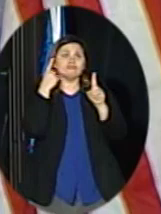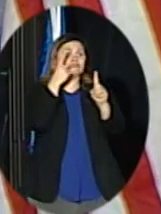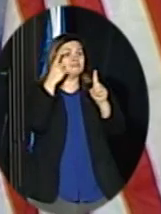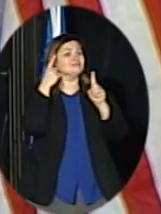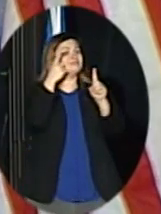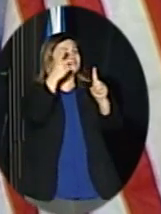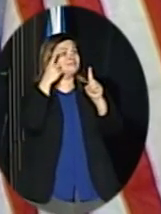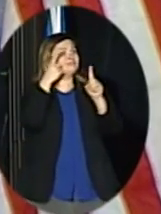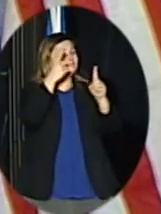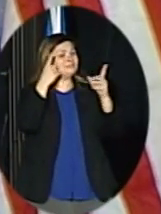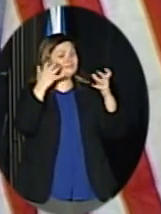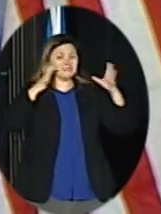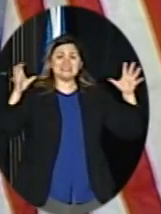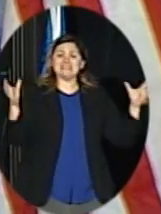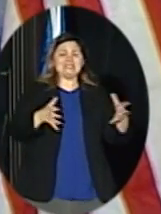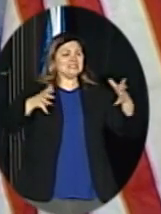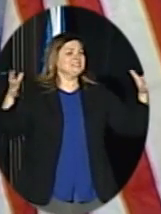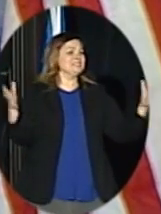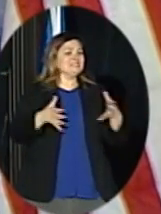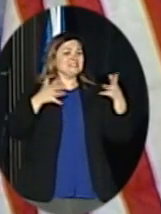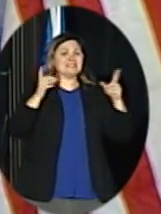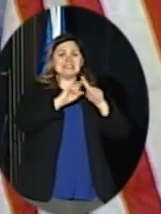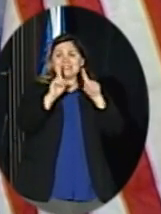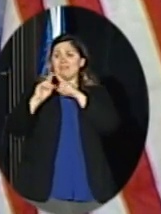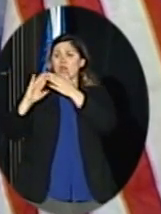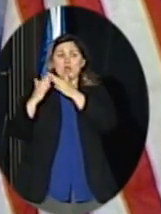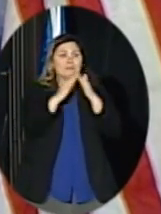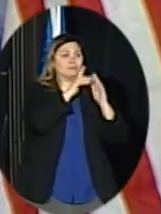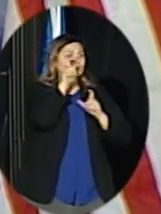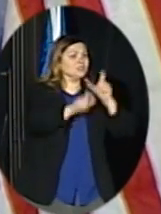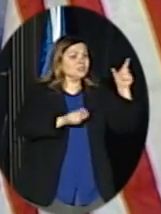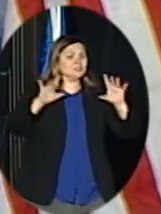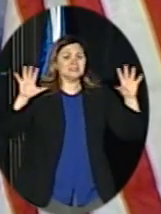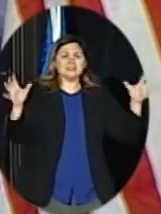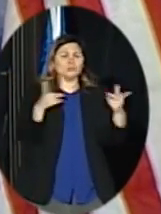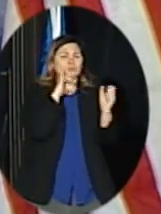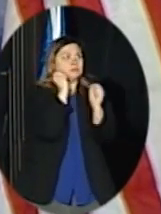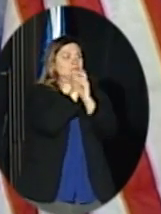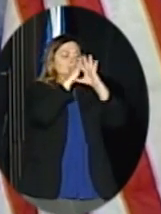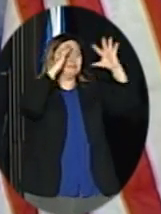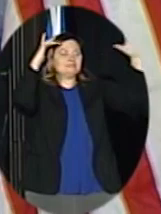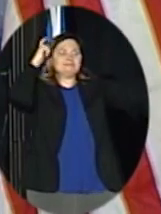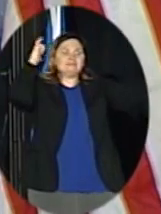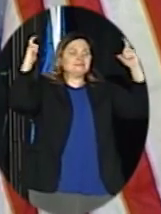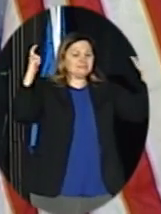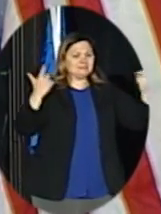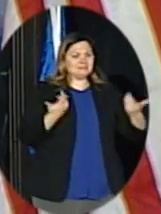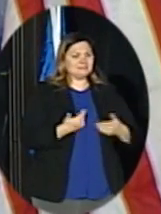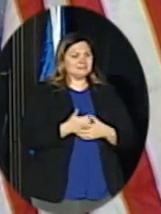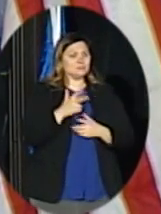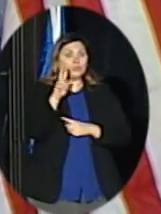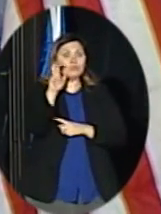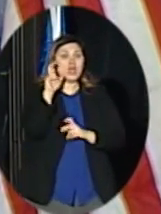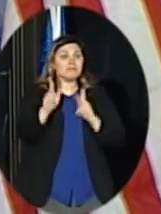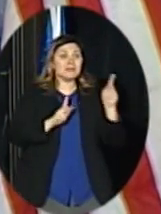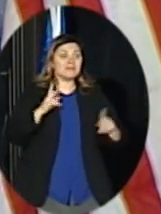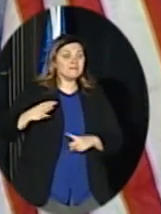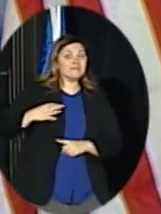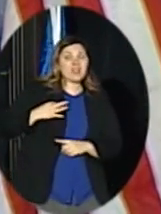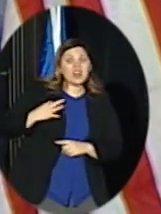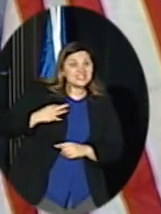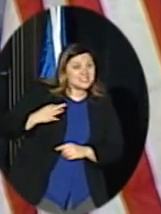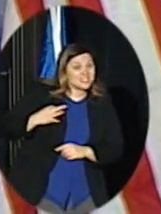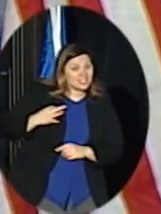neighborhoods and build a big vision for our city. 300 of you stepped forward last month to help our community